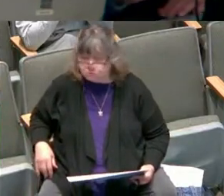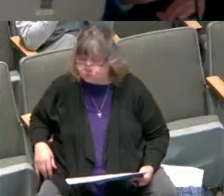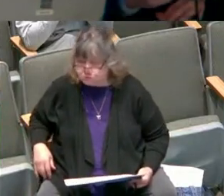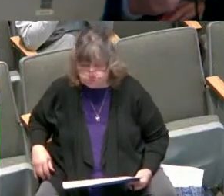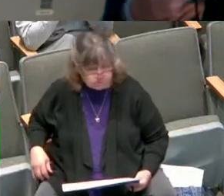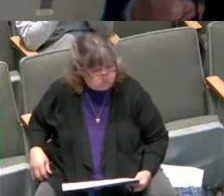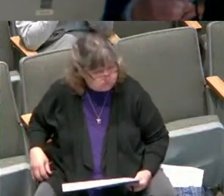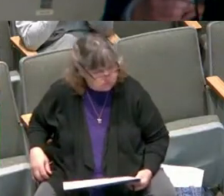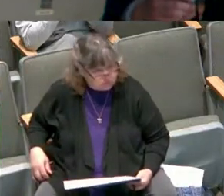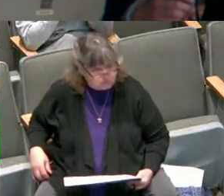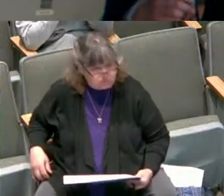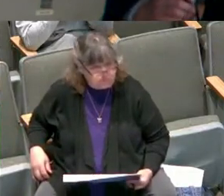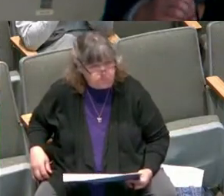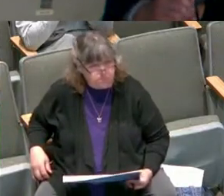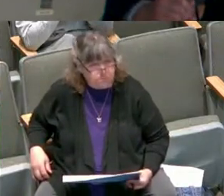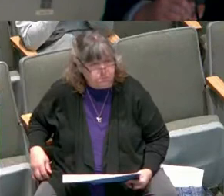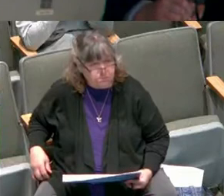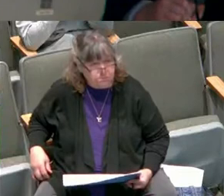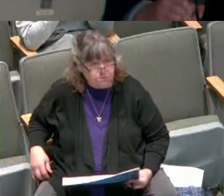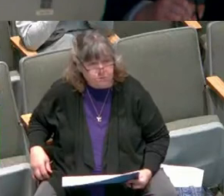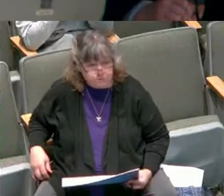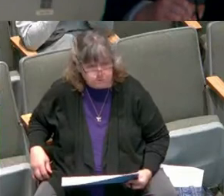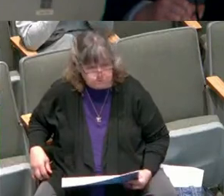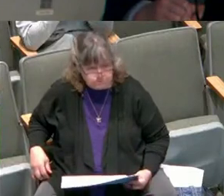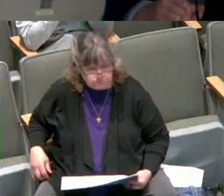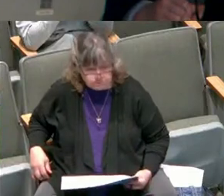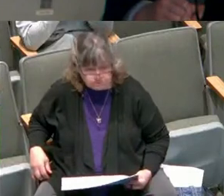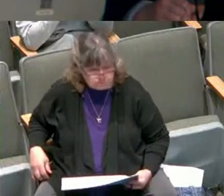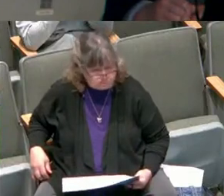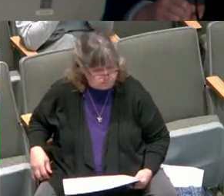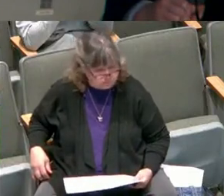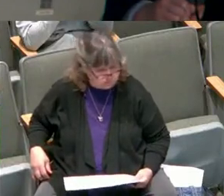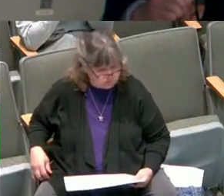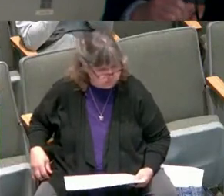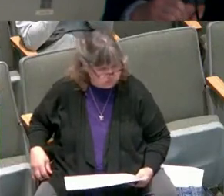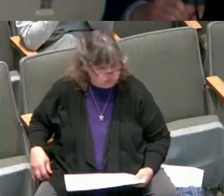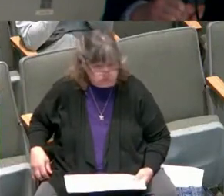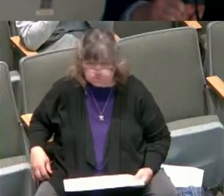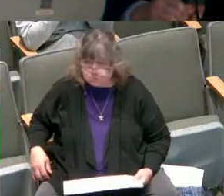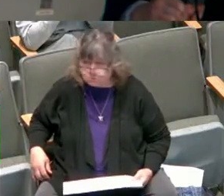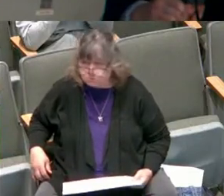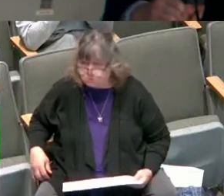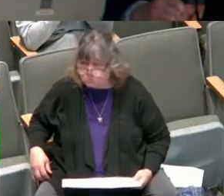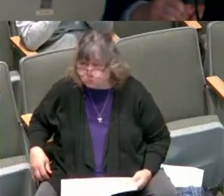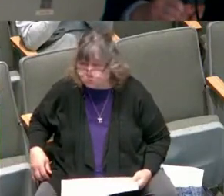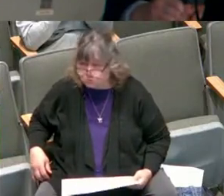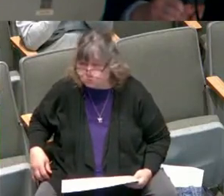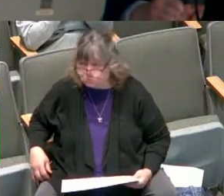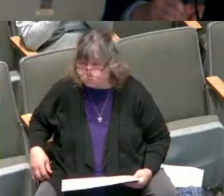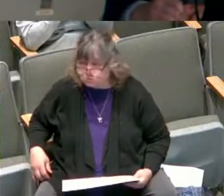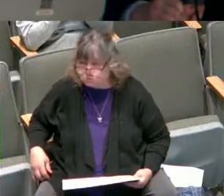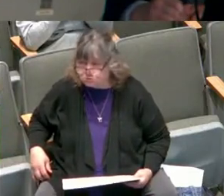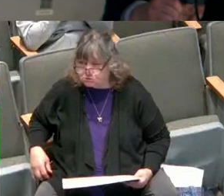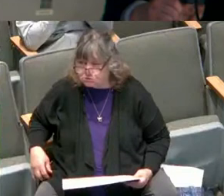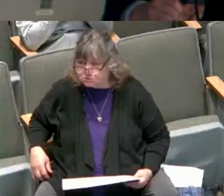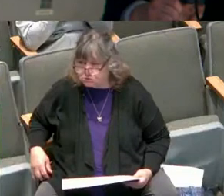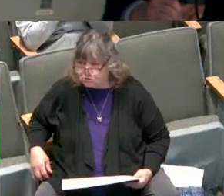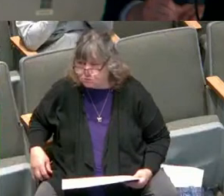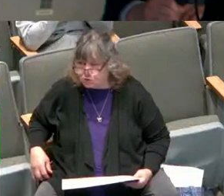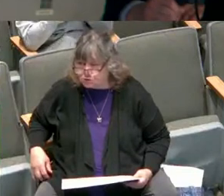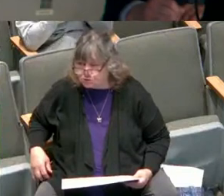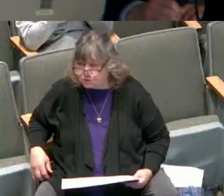Hopkinton to order I'd like to invite the Boy Scout Troop 11